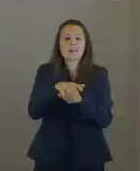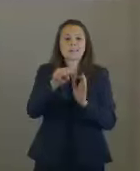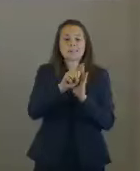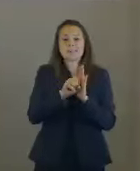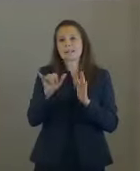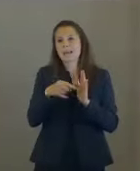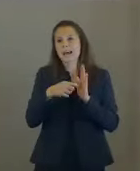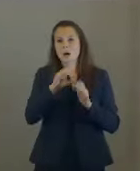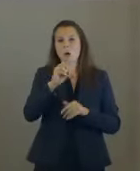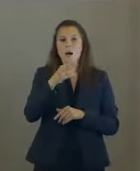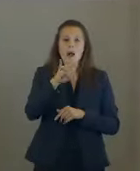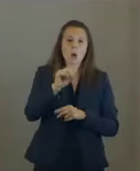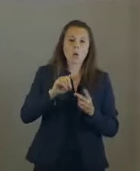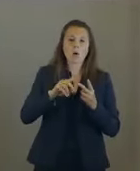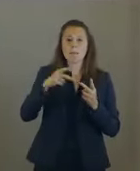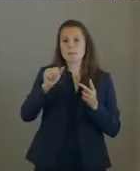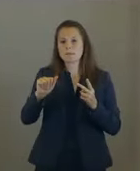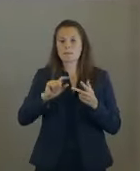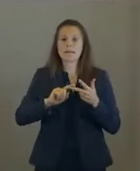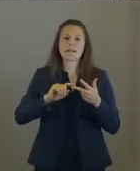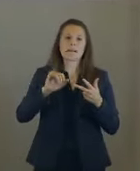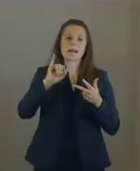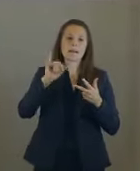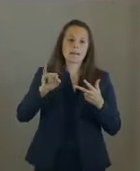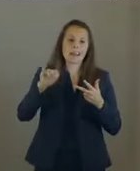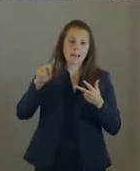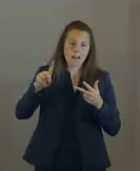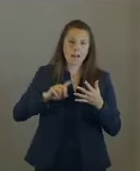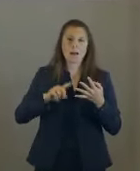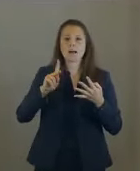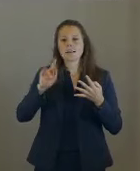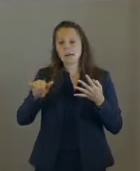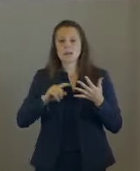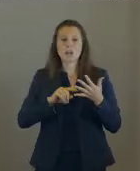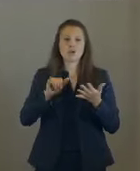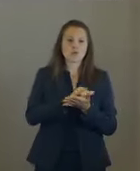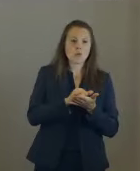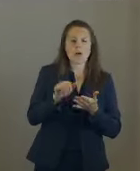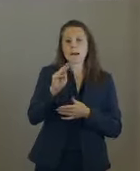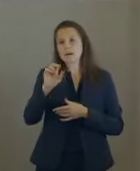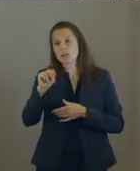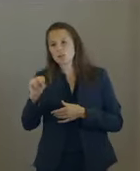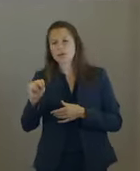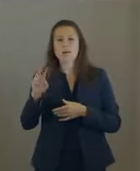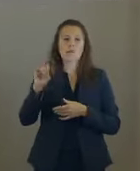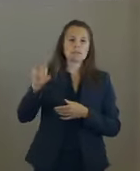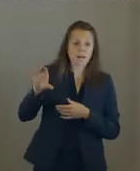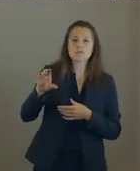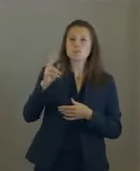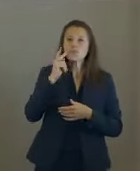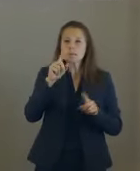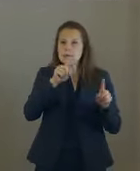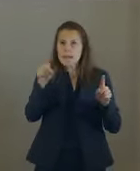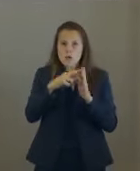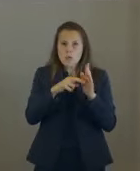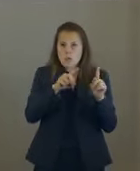Ohio, Pennsylvania, Indiana, Kentucky, New York, Minnesota, and Wisconsin, to see how do our rules compare with theirs in terms